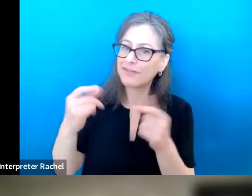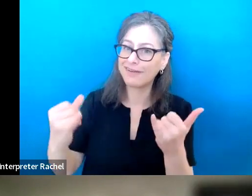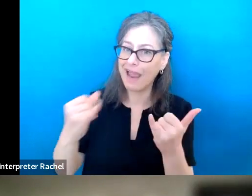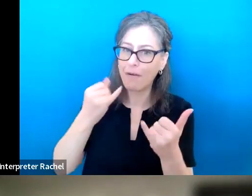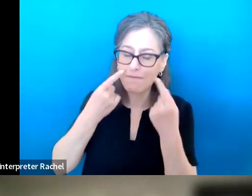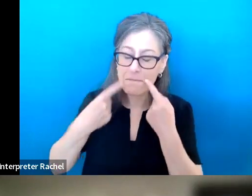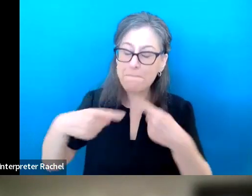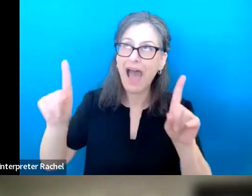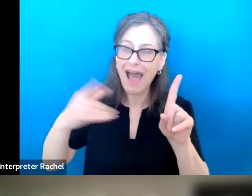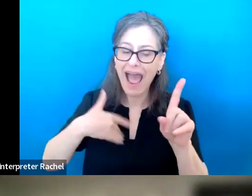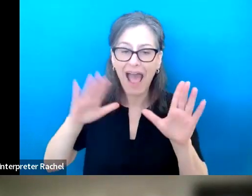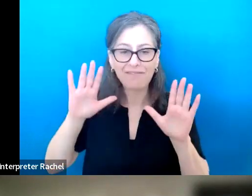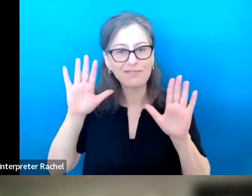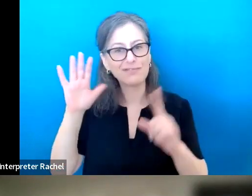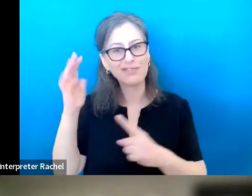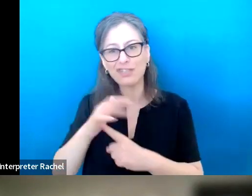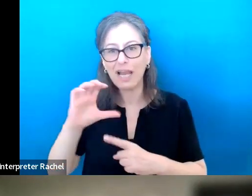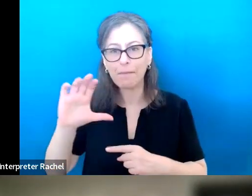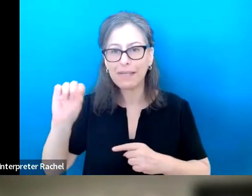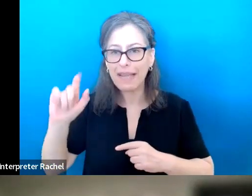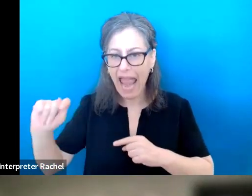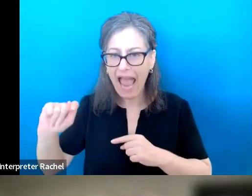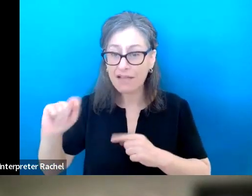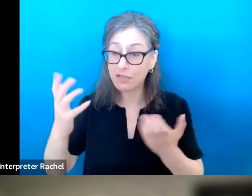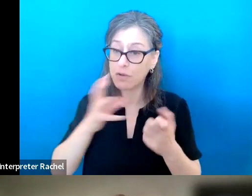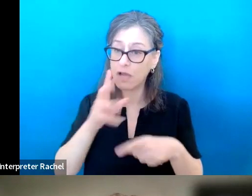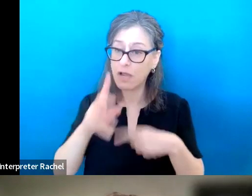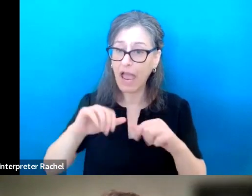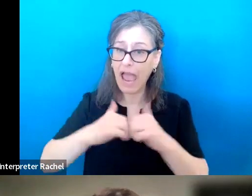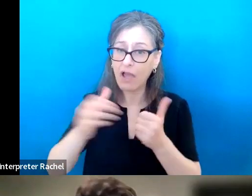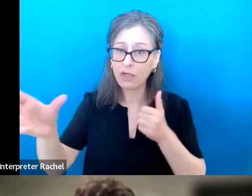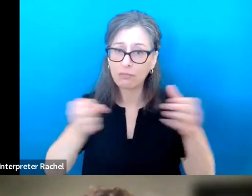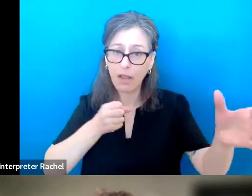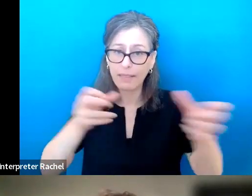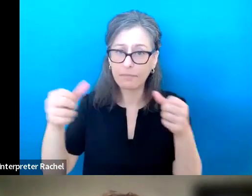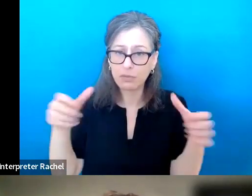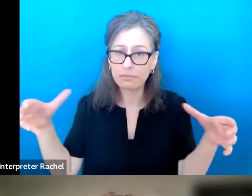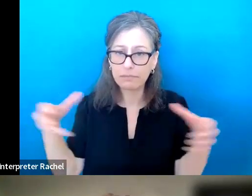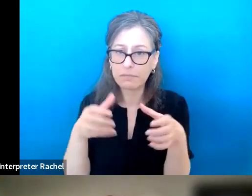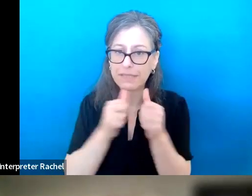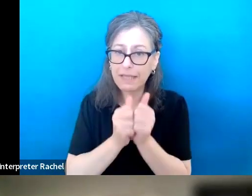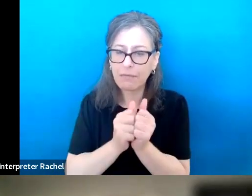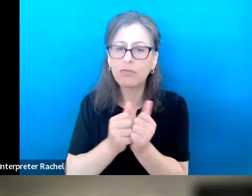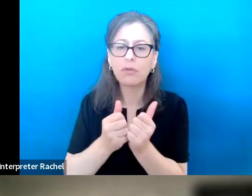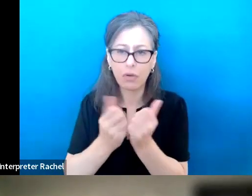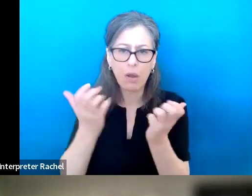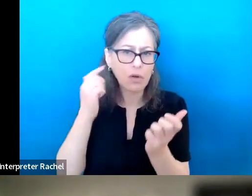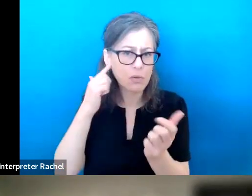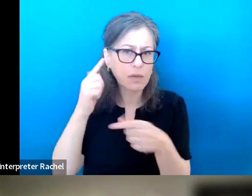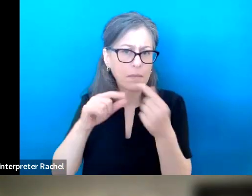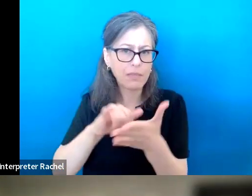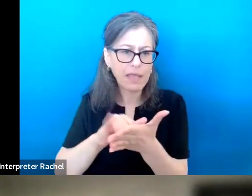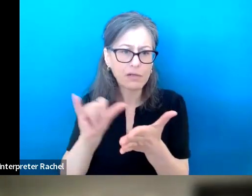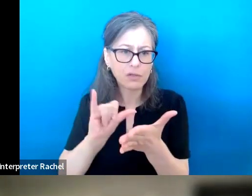this amazing cast. And if you want to talk about how you brought them all together, I'd love to hear that story as well, for this, you